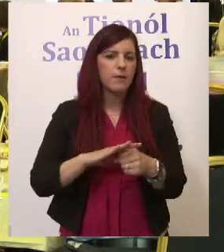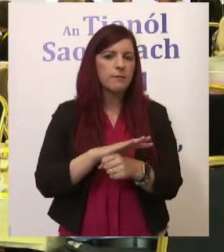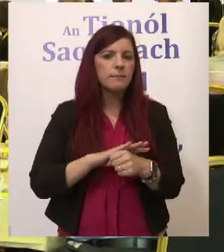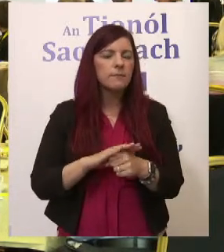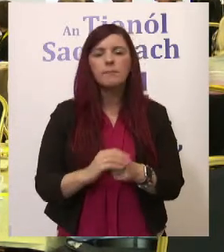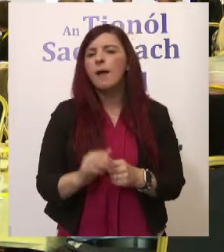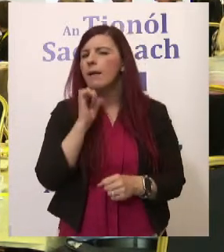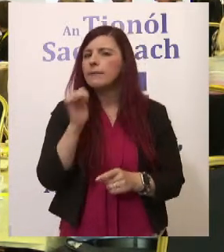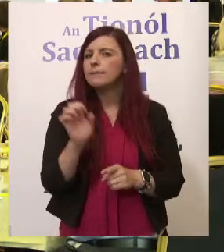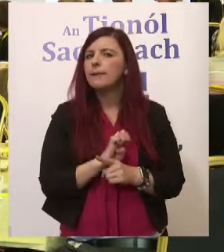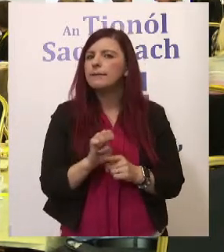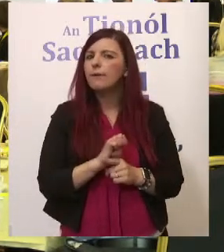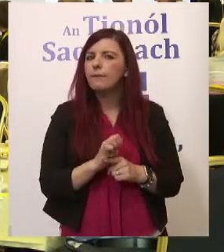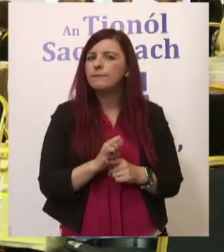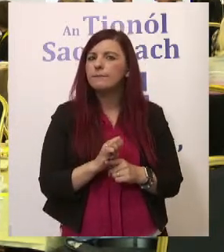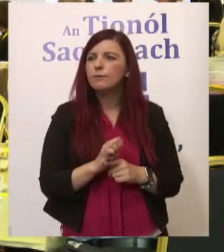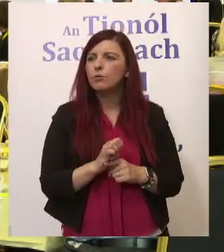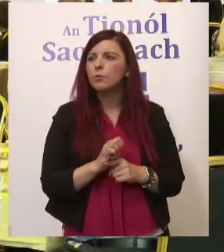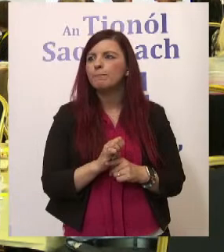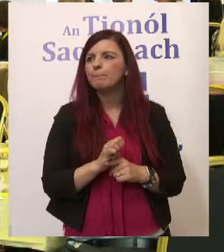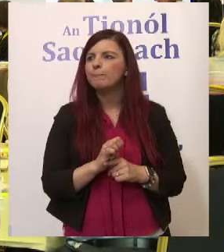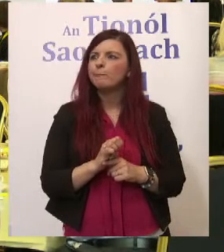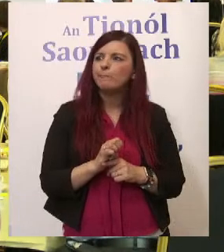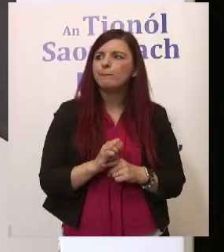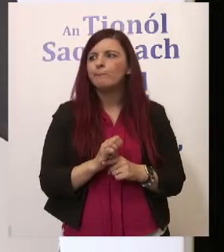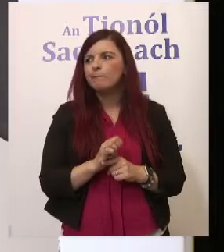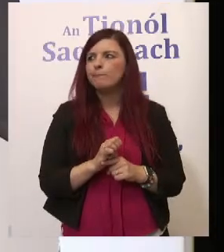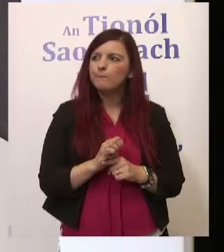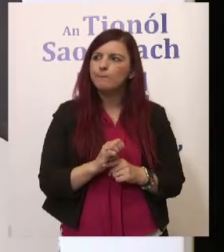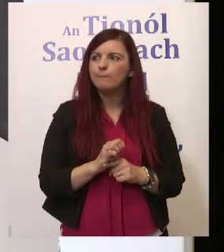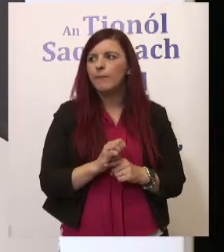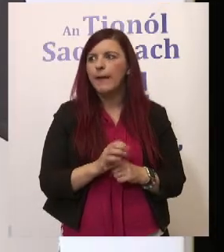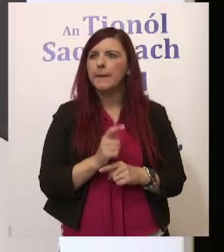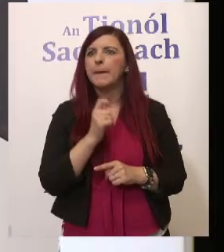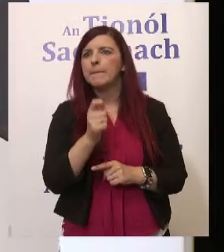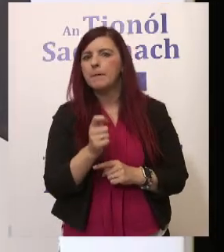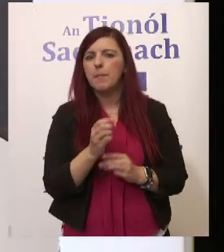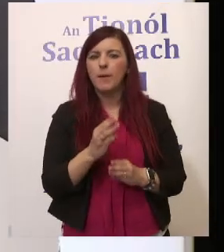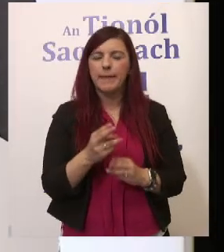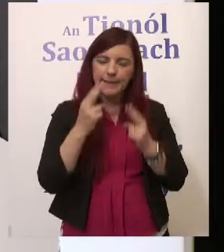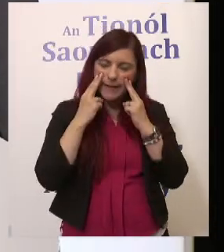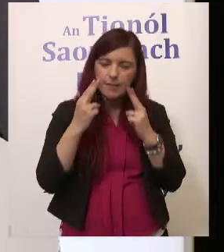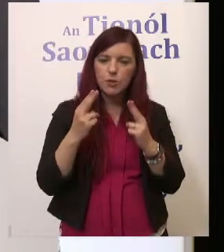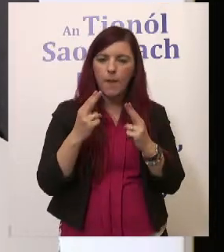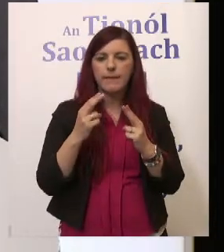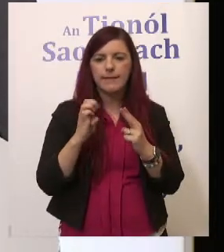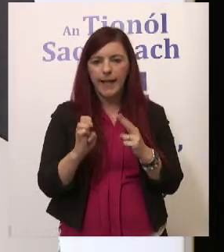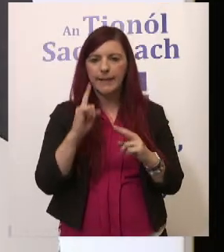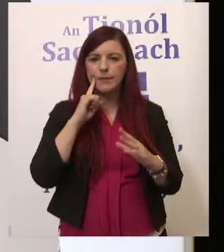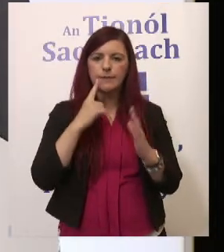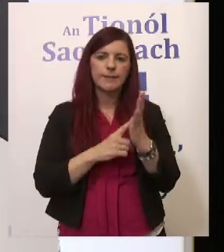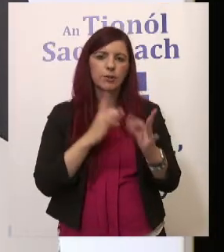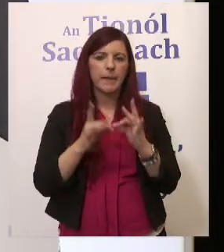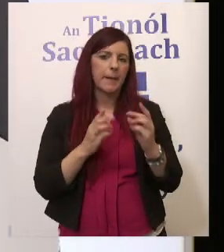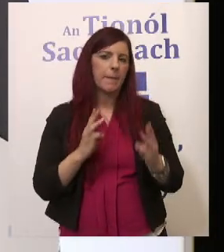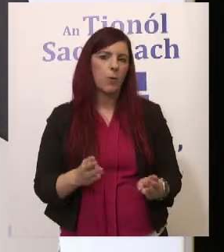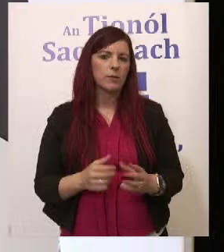be enough to justify the role. The role needs to have real executive decision-making authority.